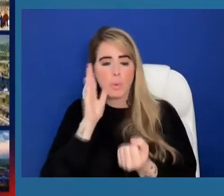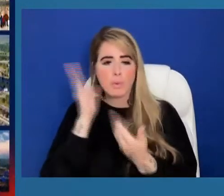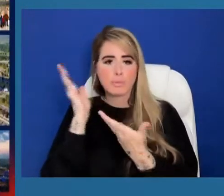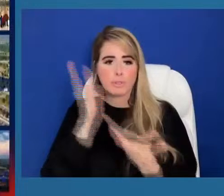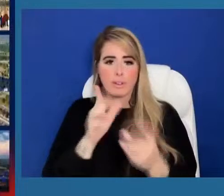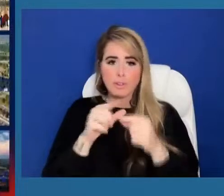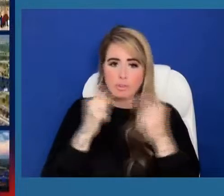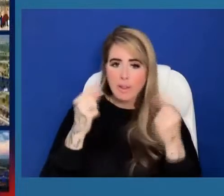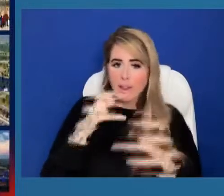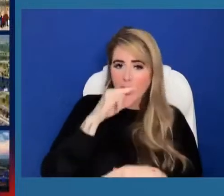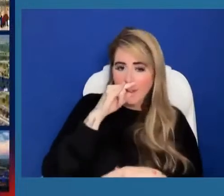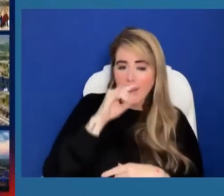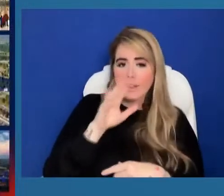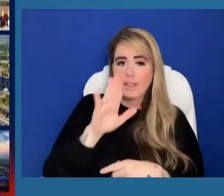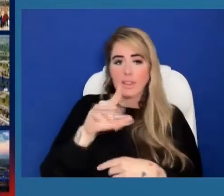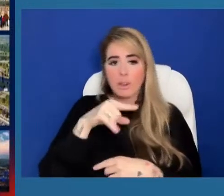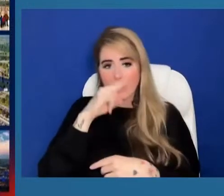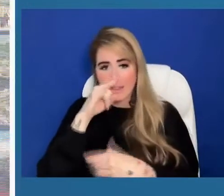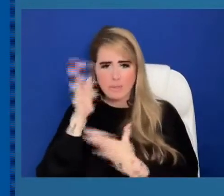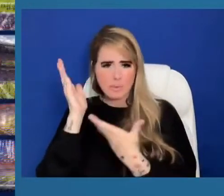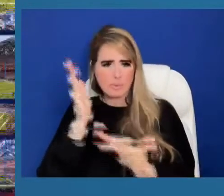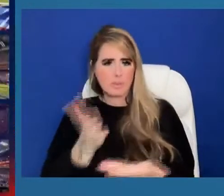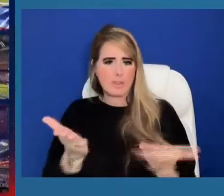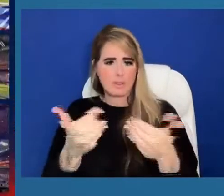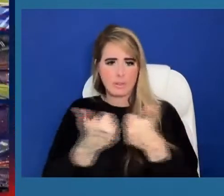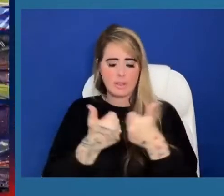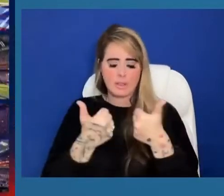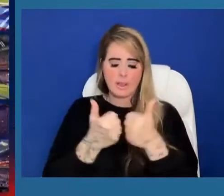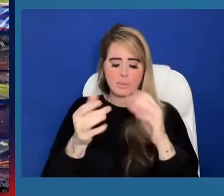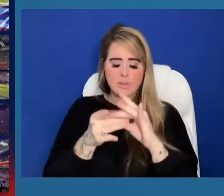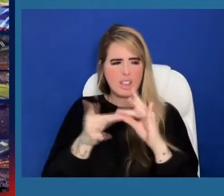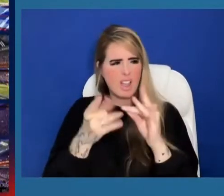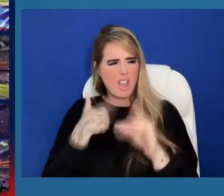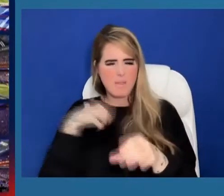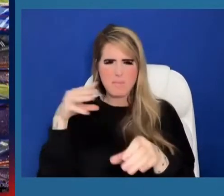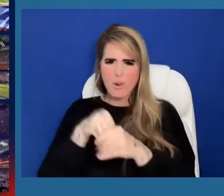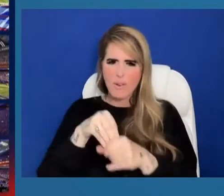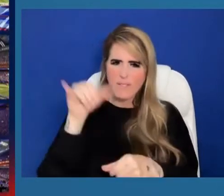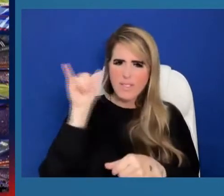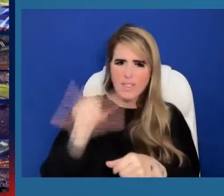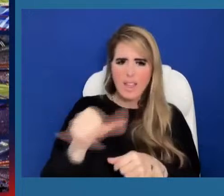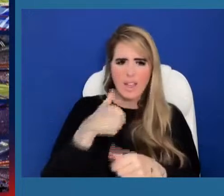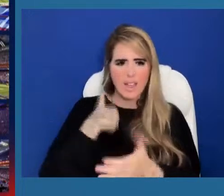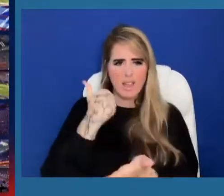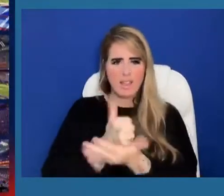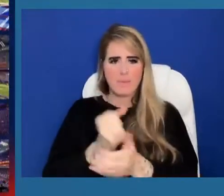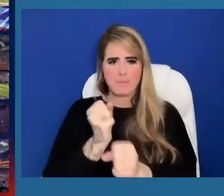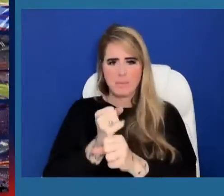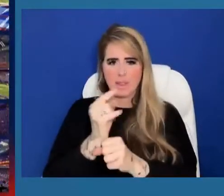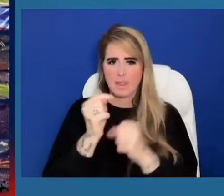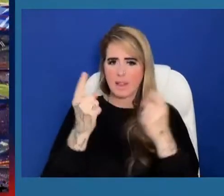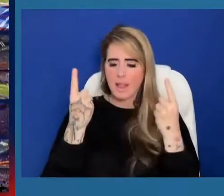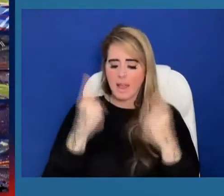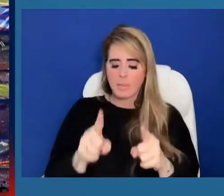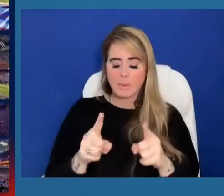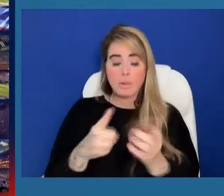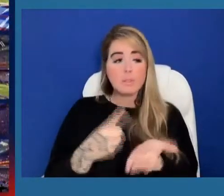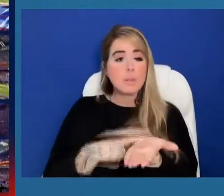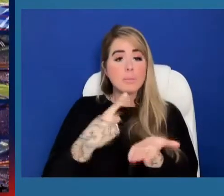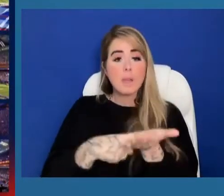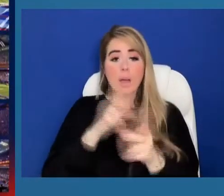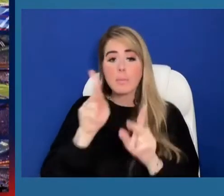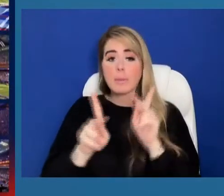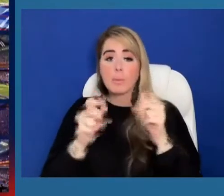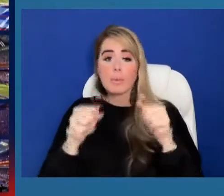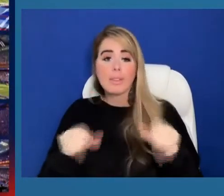their kids to the games here and say, I was a piece of that. I helped make this happen. At a time sometimes when people start giving up on